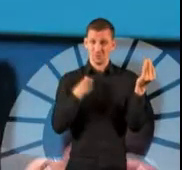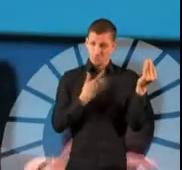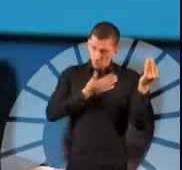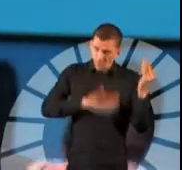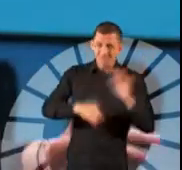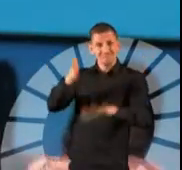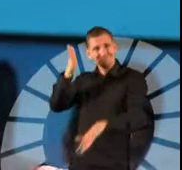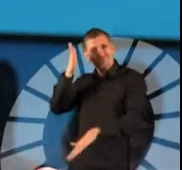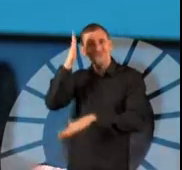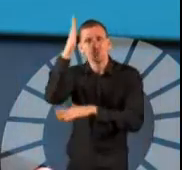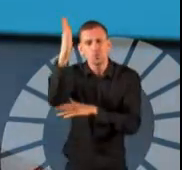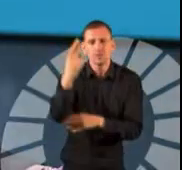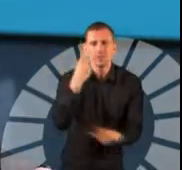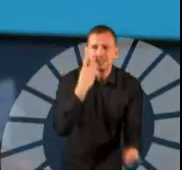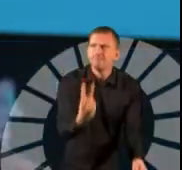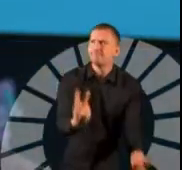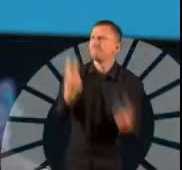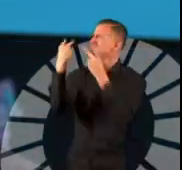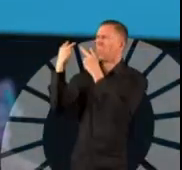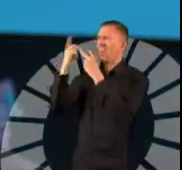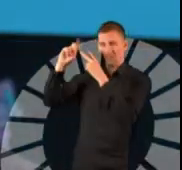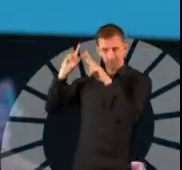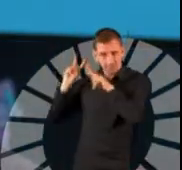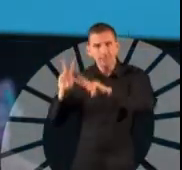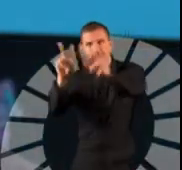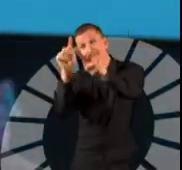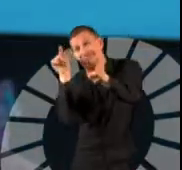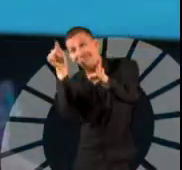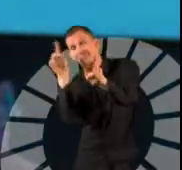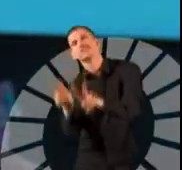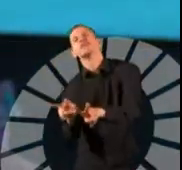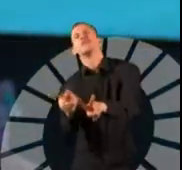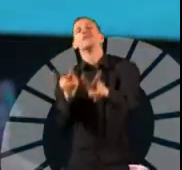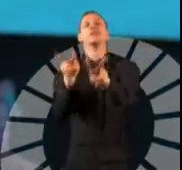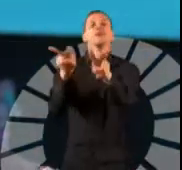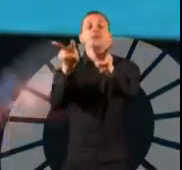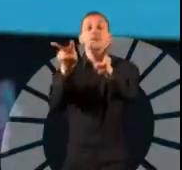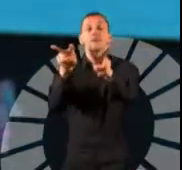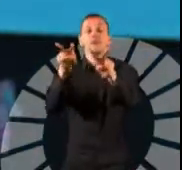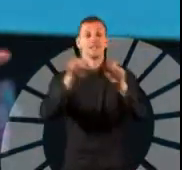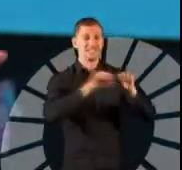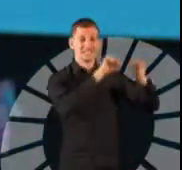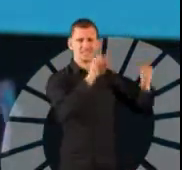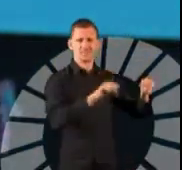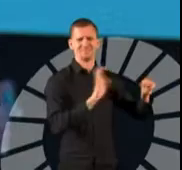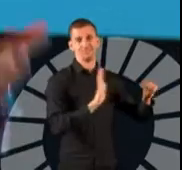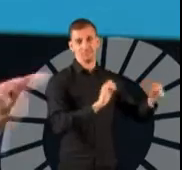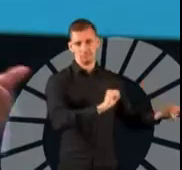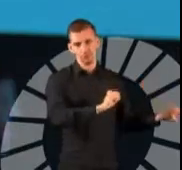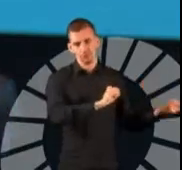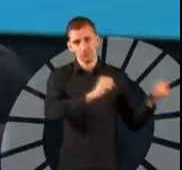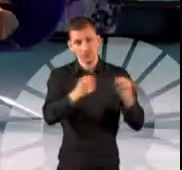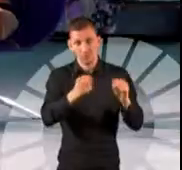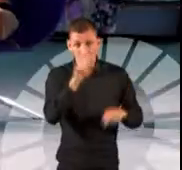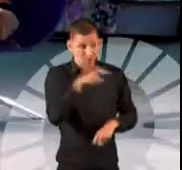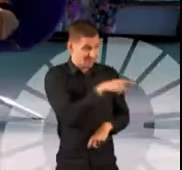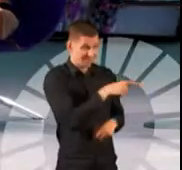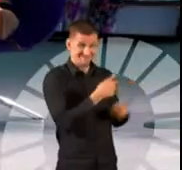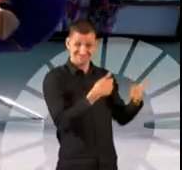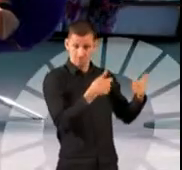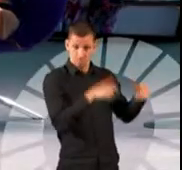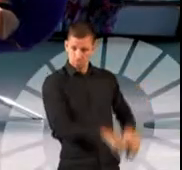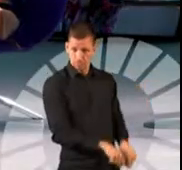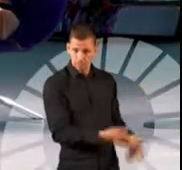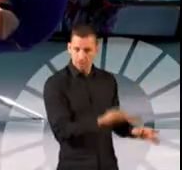We need to change the system because the current system does not work for us. The current racist, patriarchal,